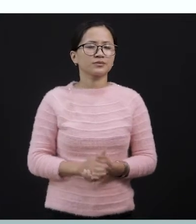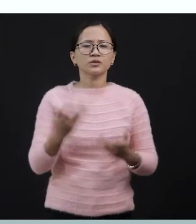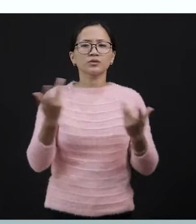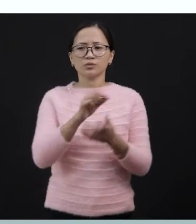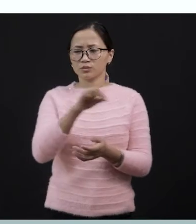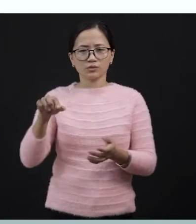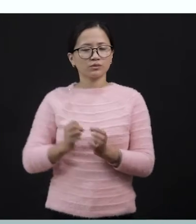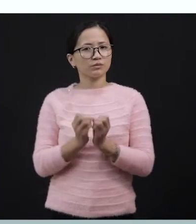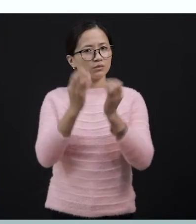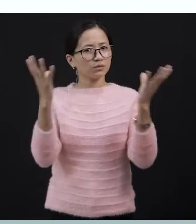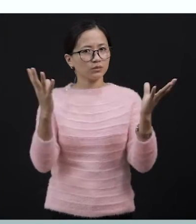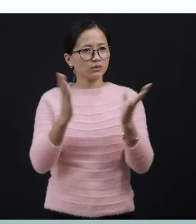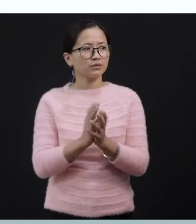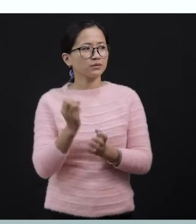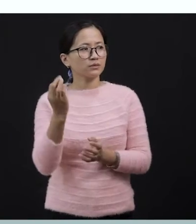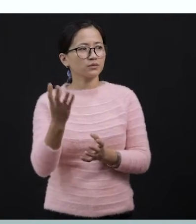So which one is more in number?